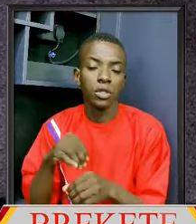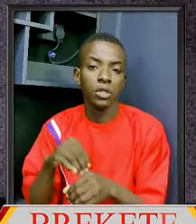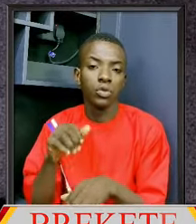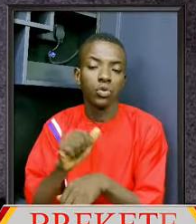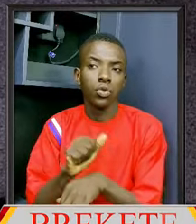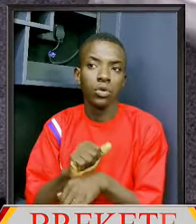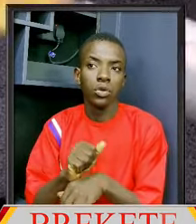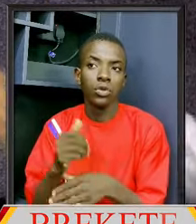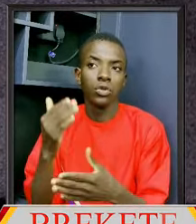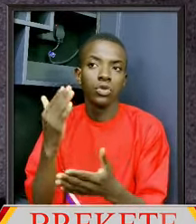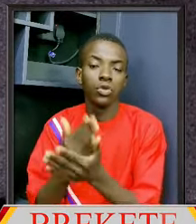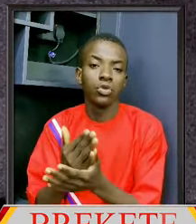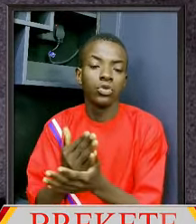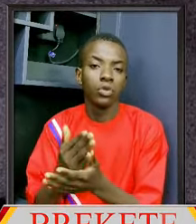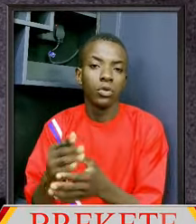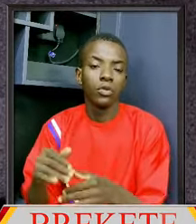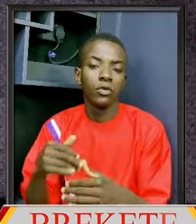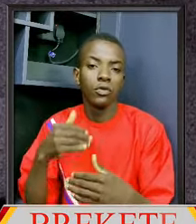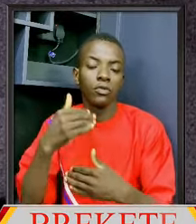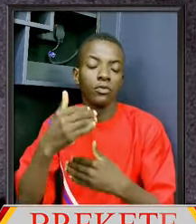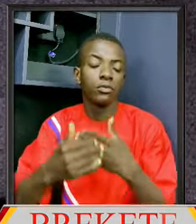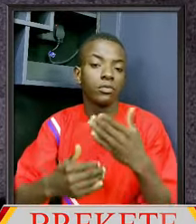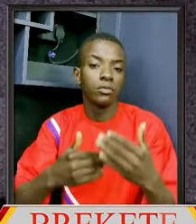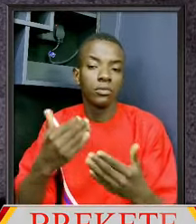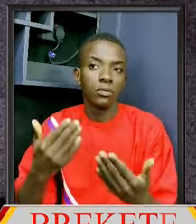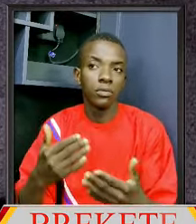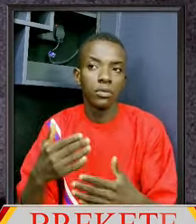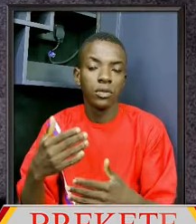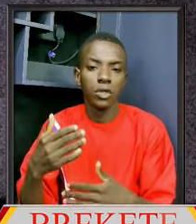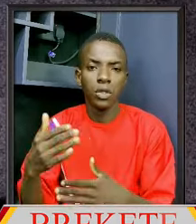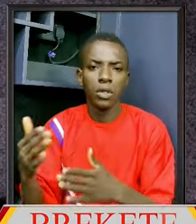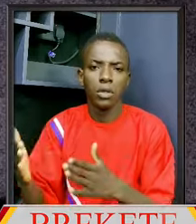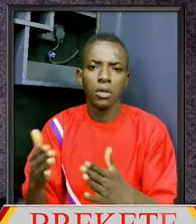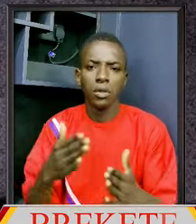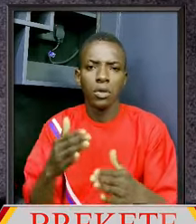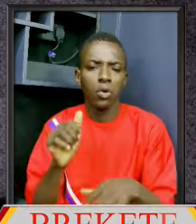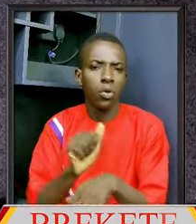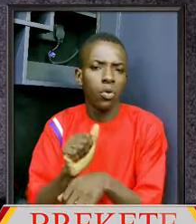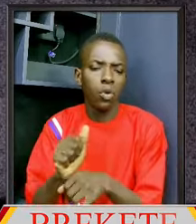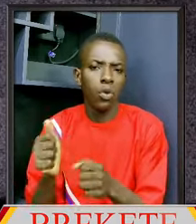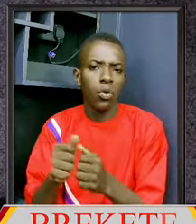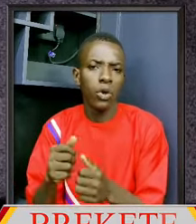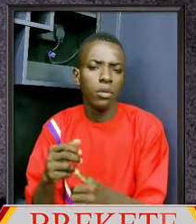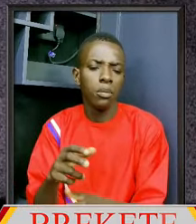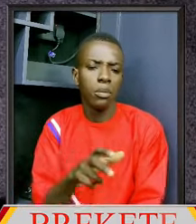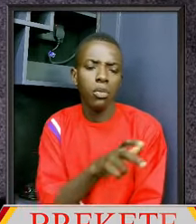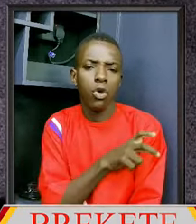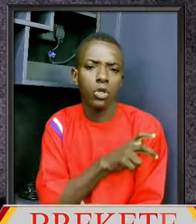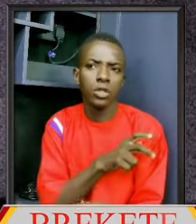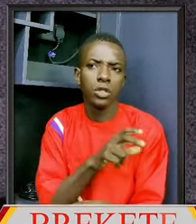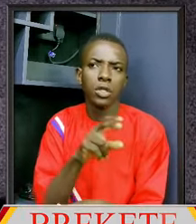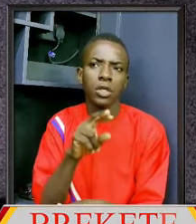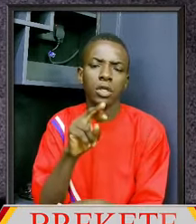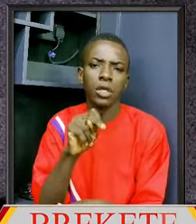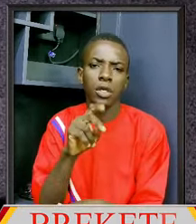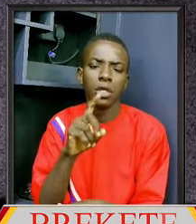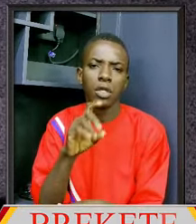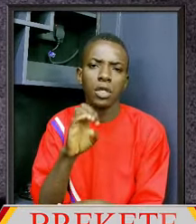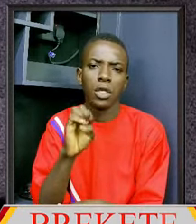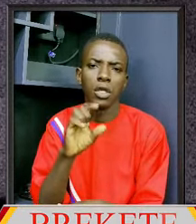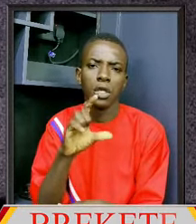work, go stop una from going further. When I don't set up, when I don't work with police, NDLEA,